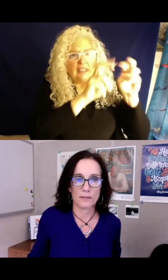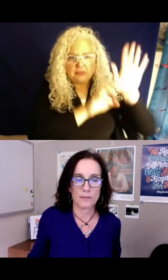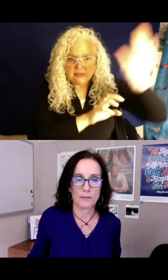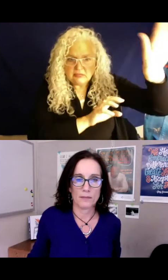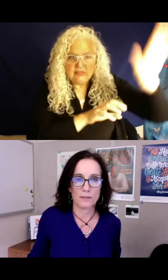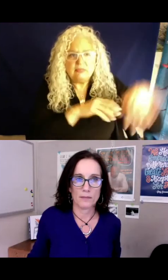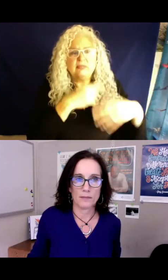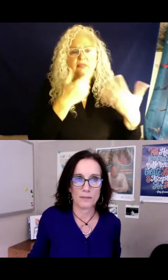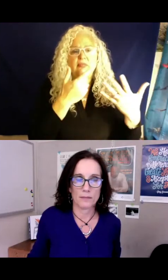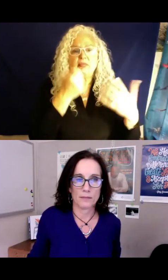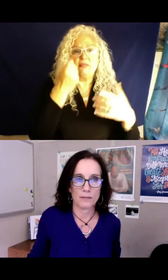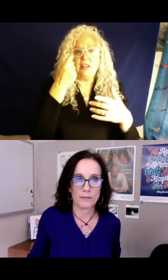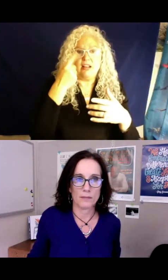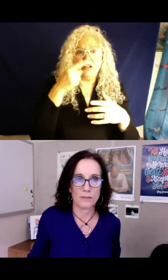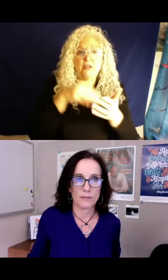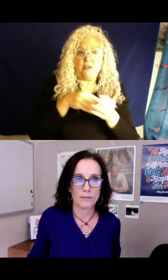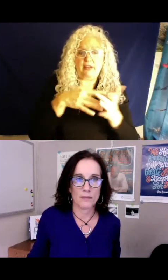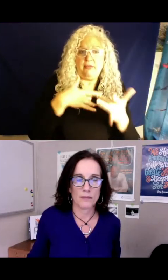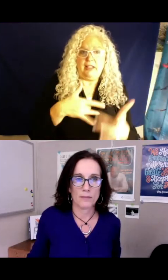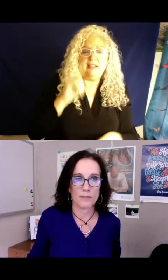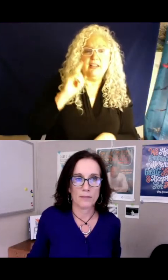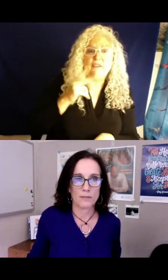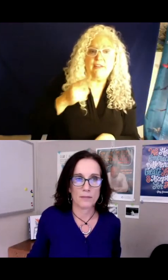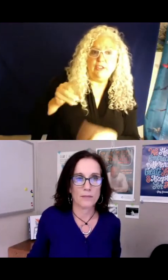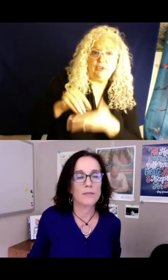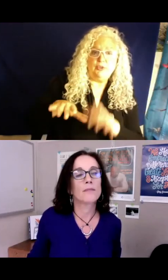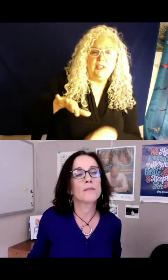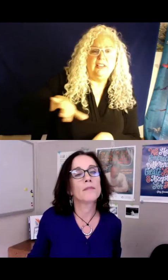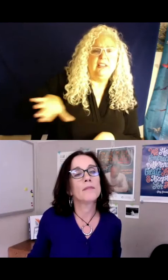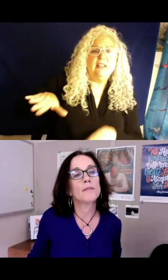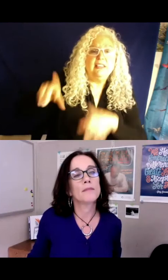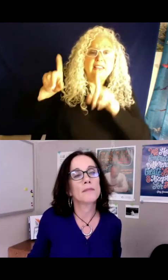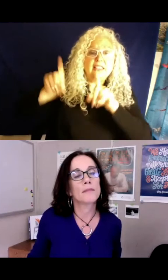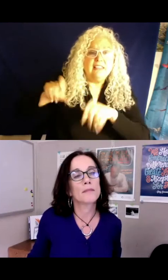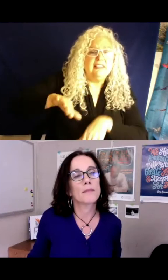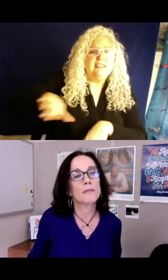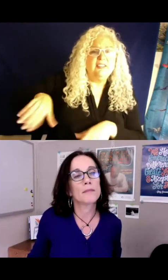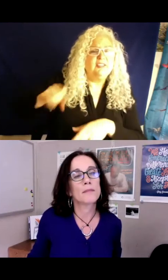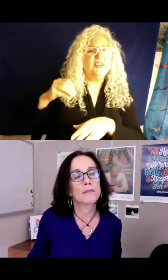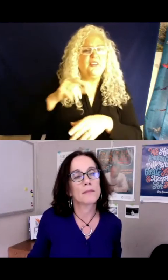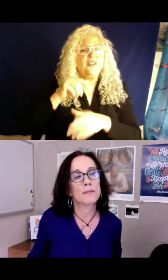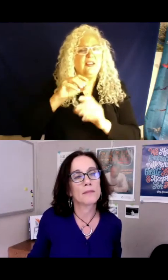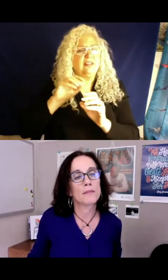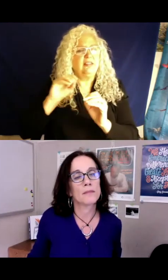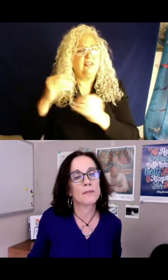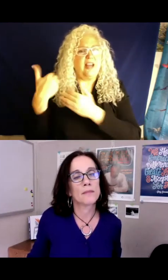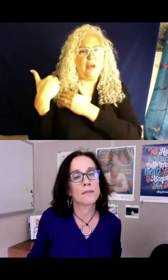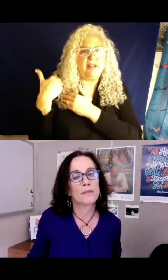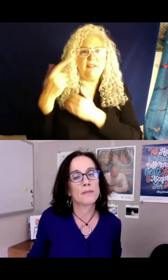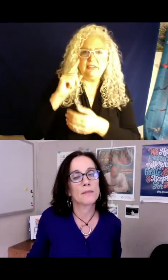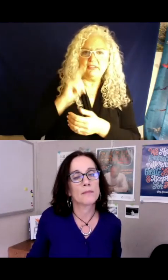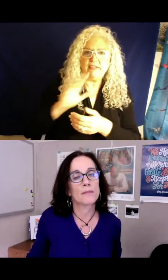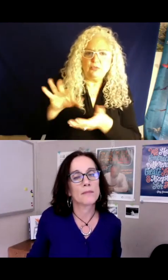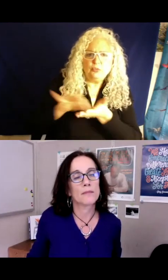services, following certain curriculum. And a lot of times, typically the deaf and hard of hearing students are like,